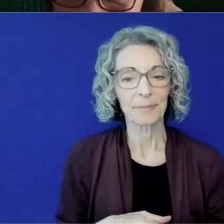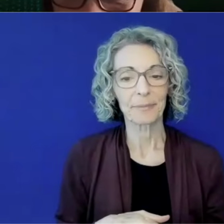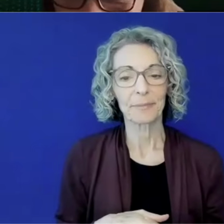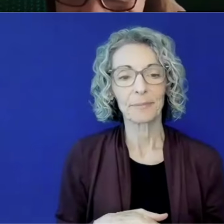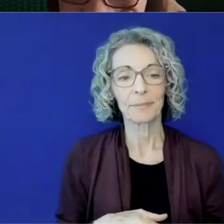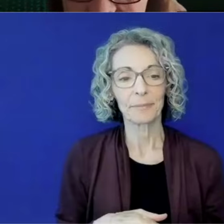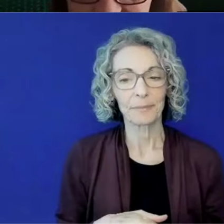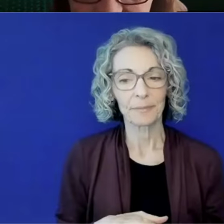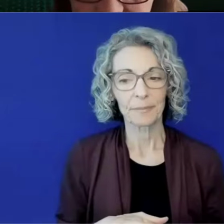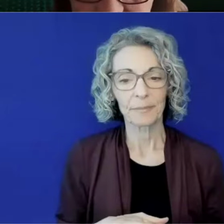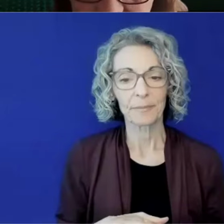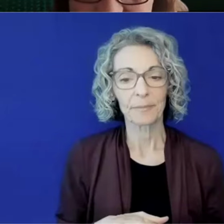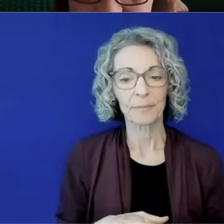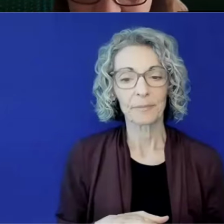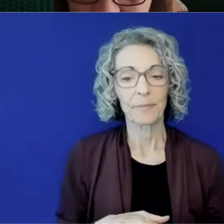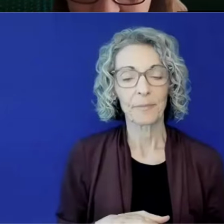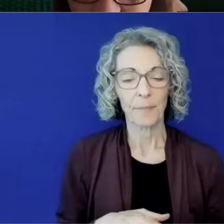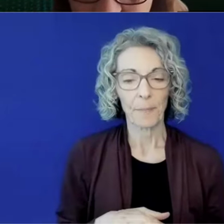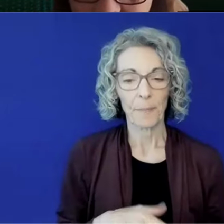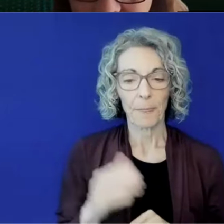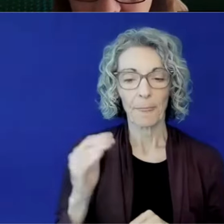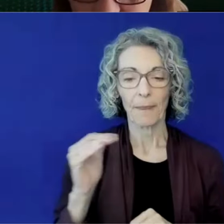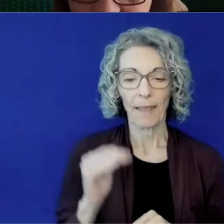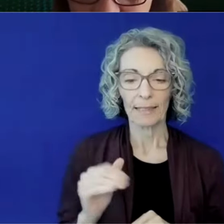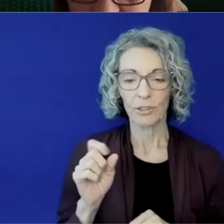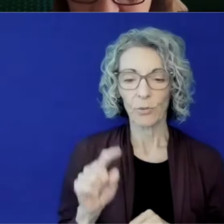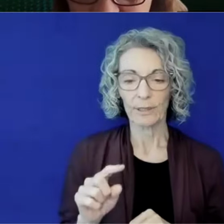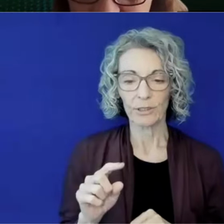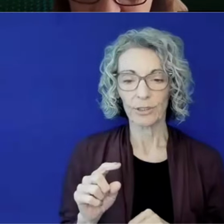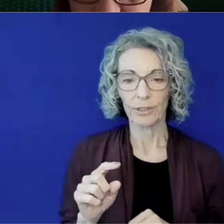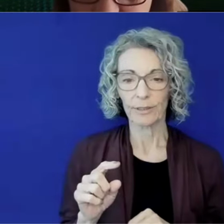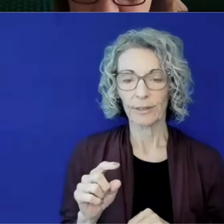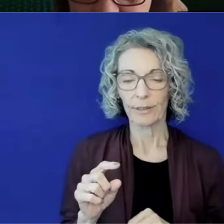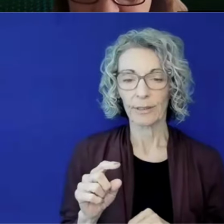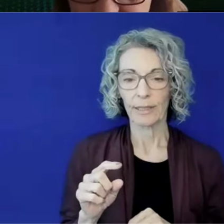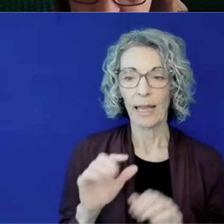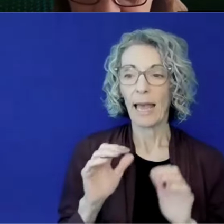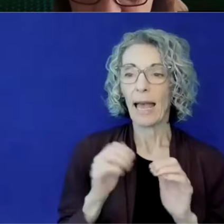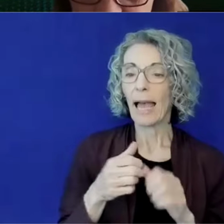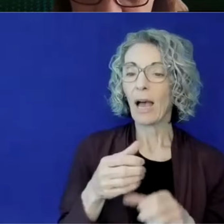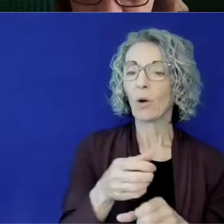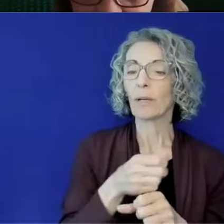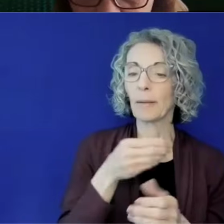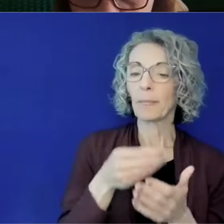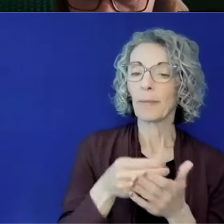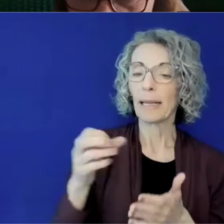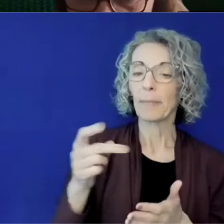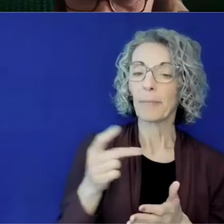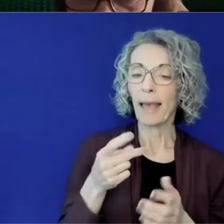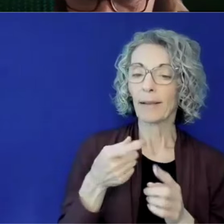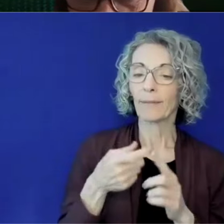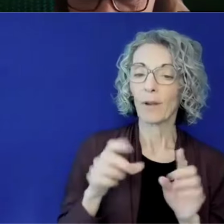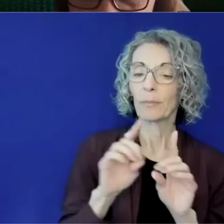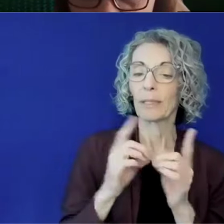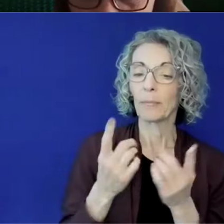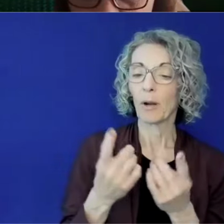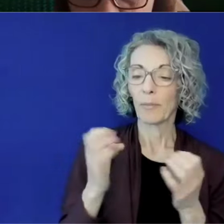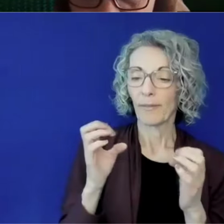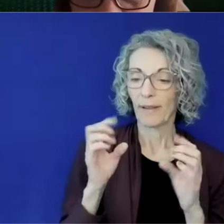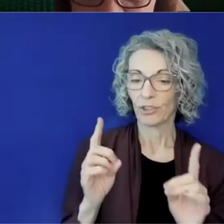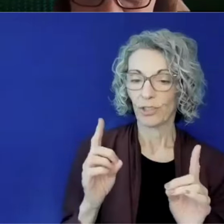I'm not absolutely certain about this. Again, how do I get money back from Department of Education if I got approved